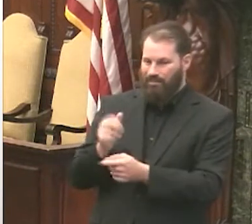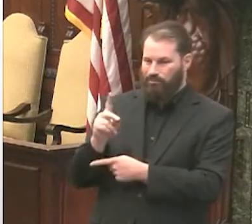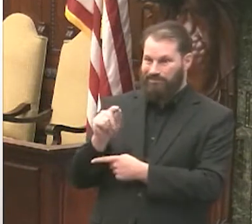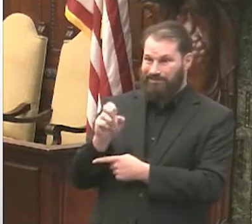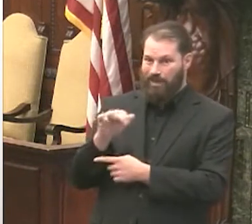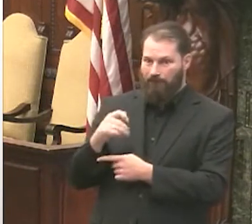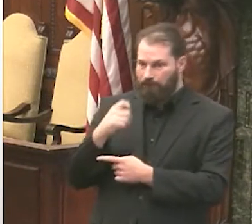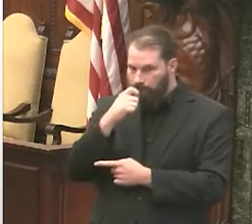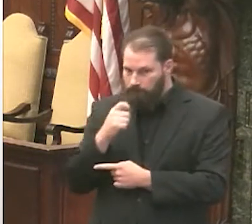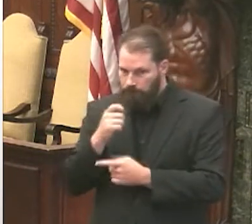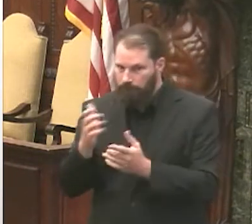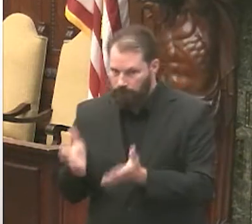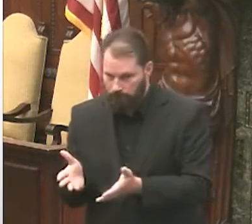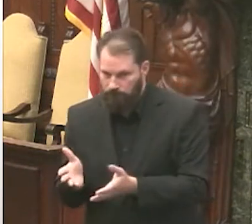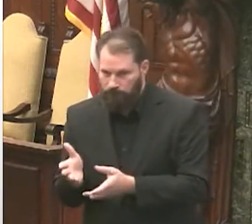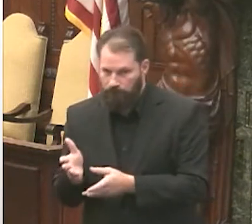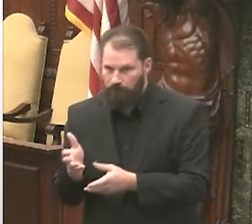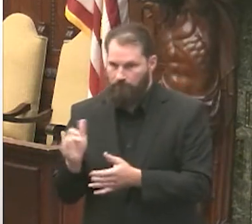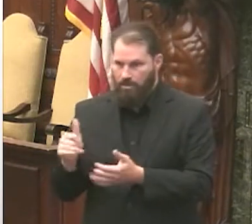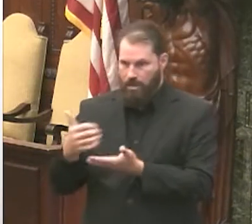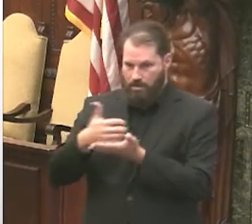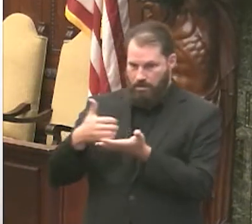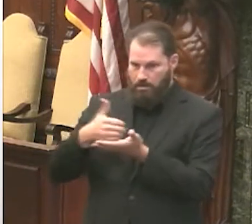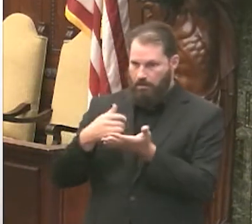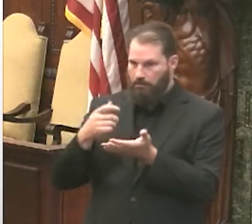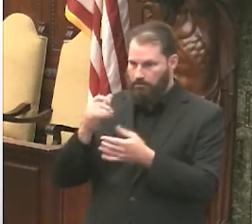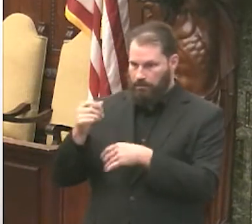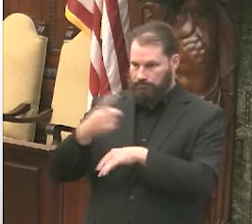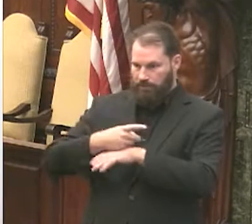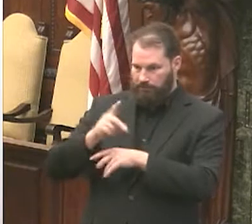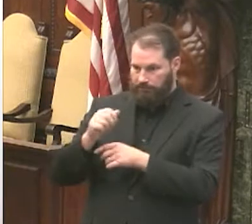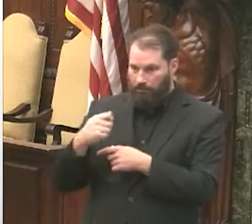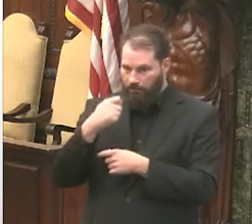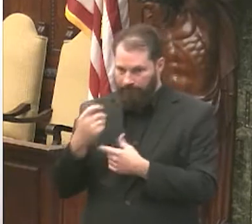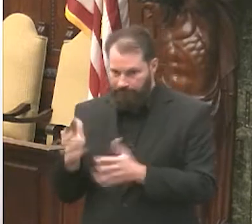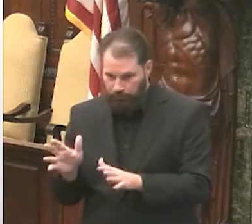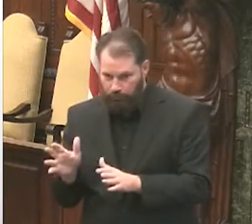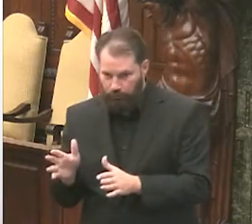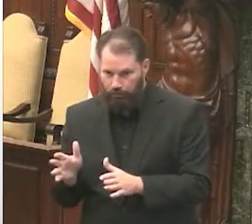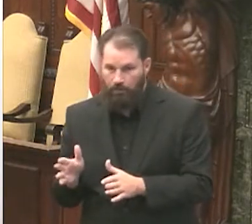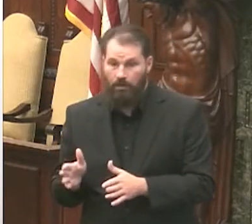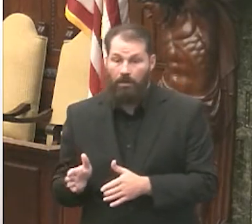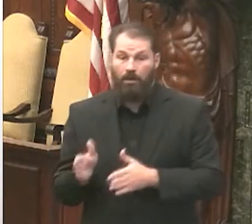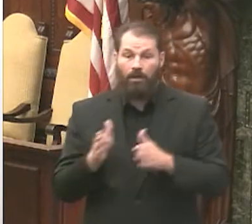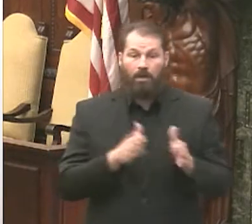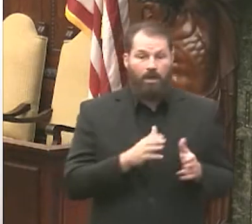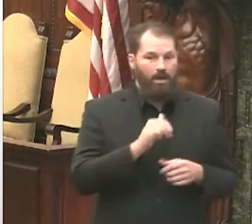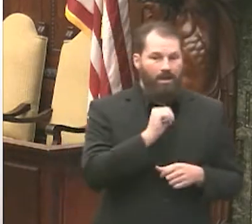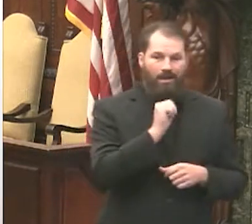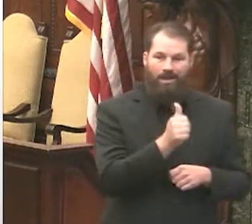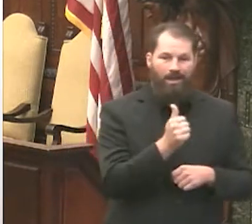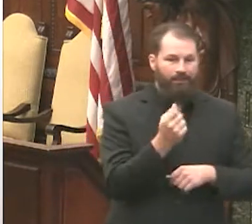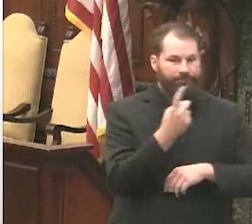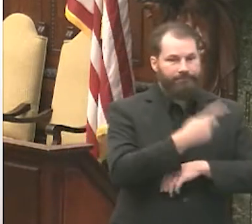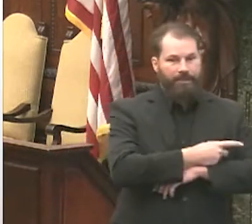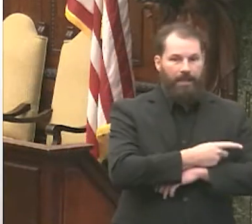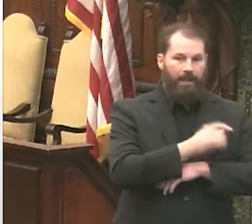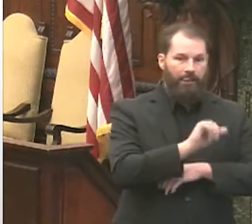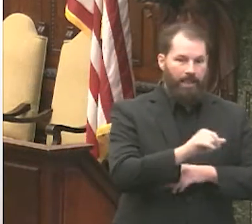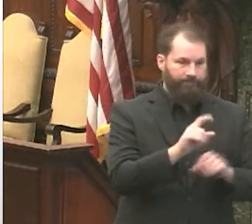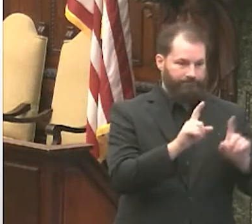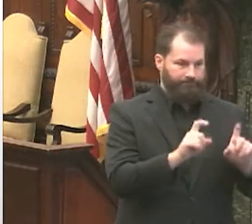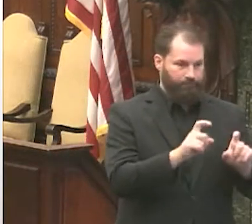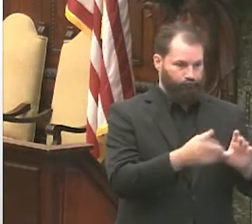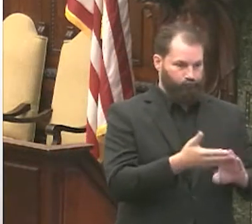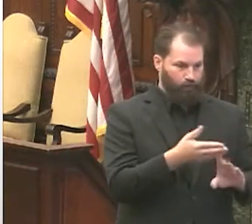someone was in a test site and had the test swab collected, rather than the date in which the test was run in the laboratory. The advantage of